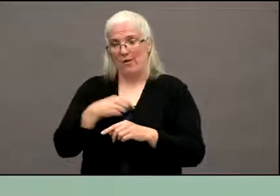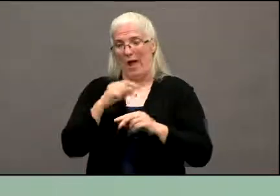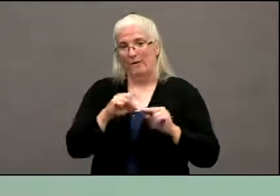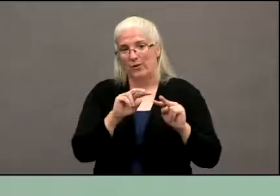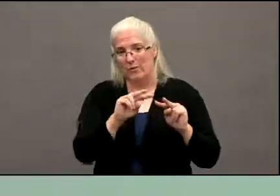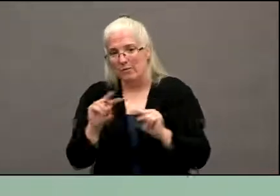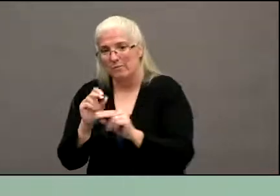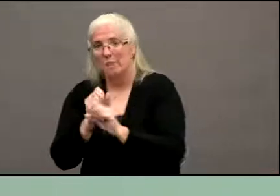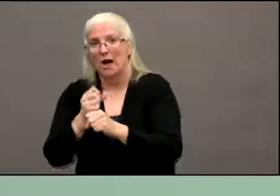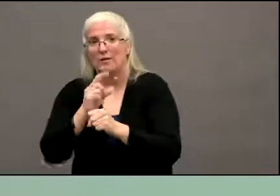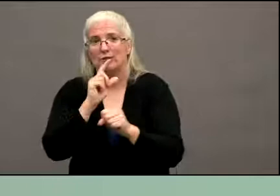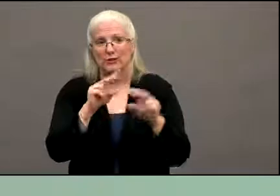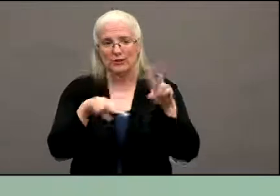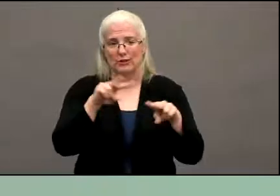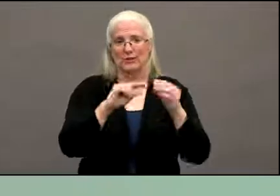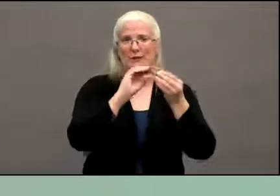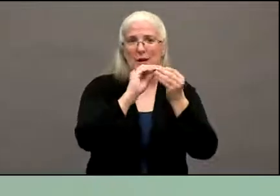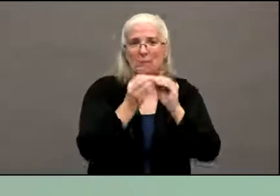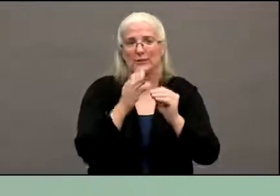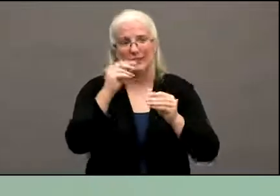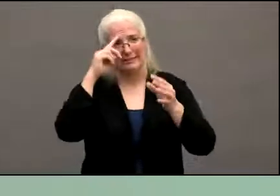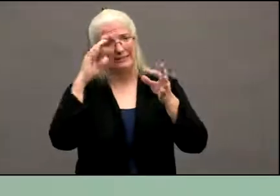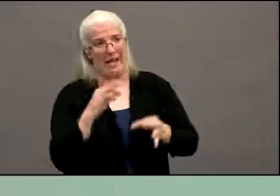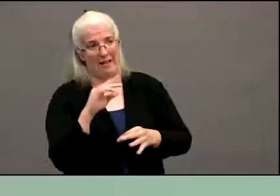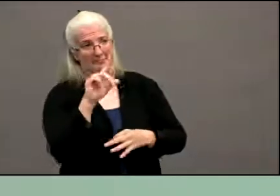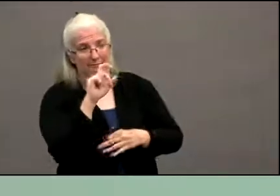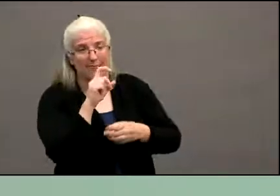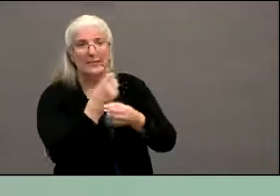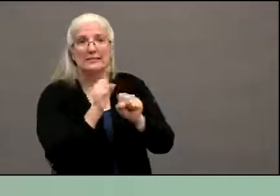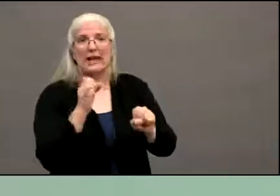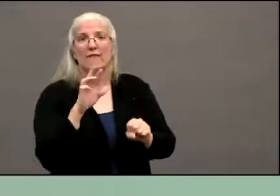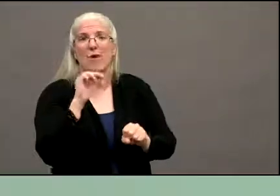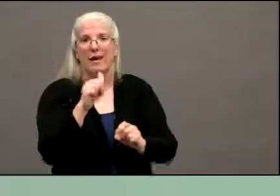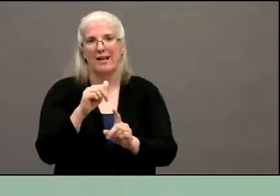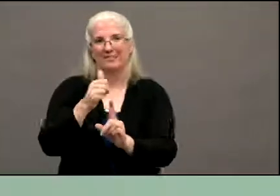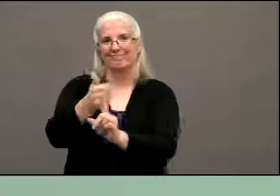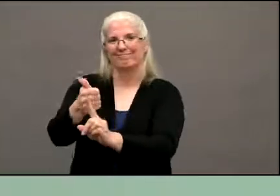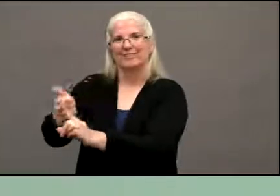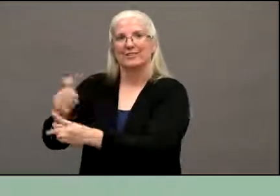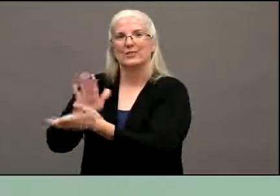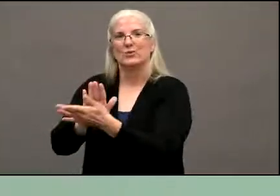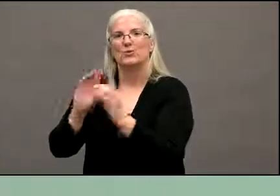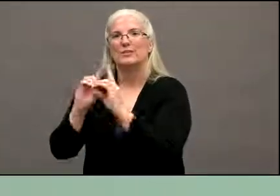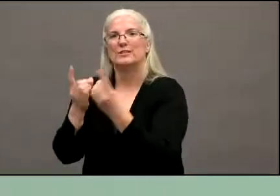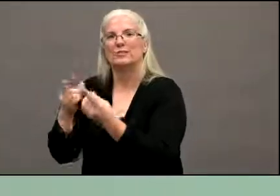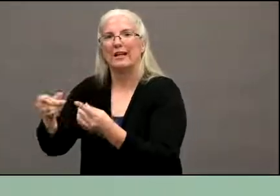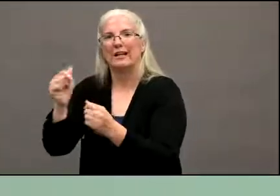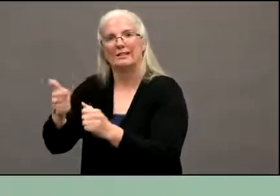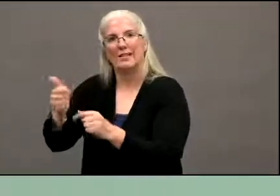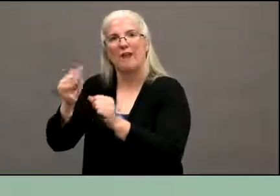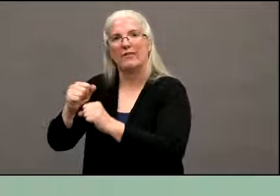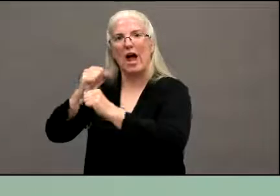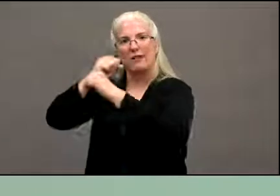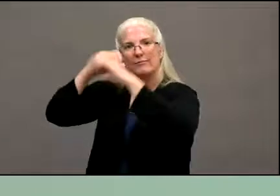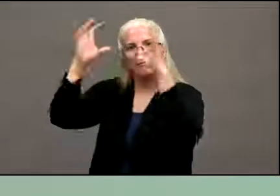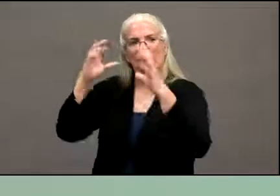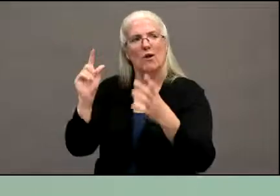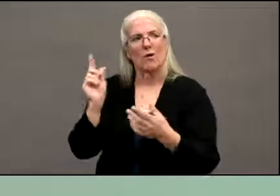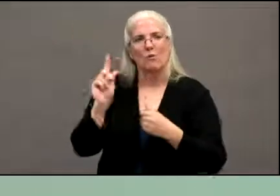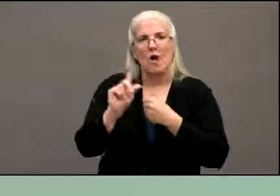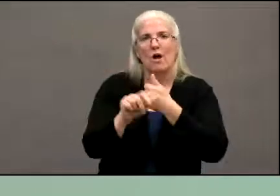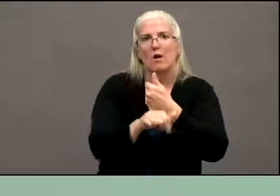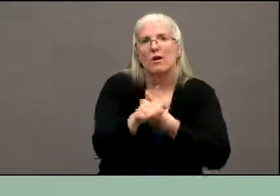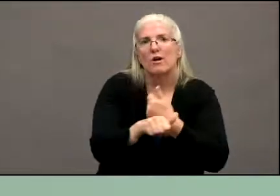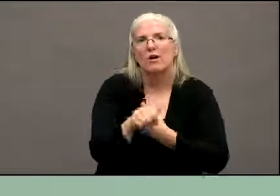for themselves, based on what their community looks like and where the risks are, if this is something they can move